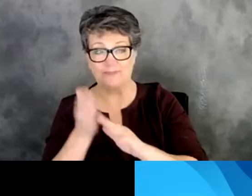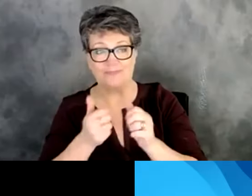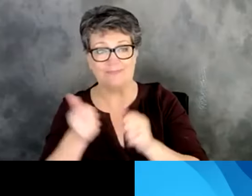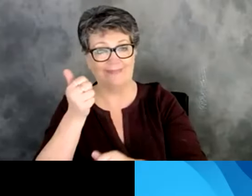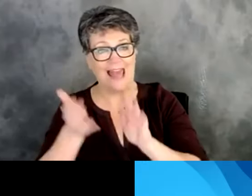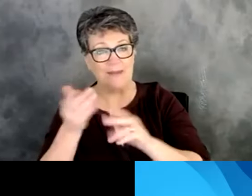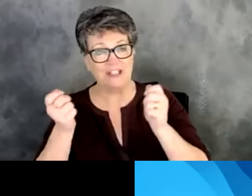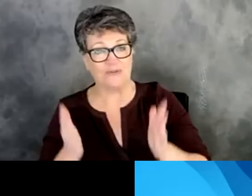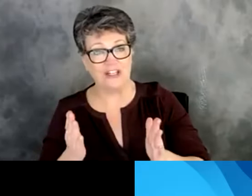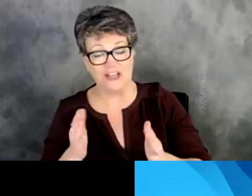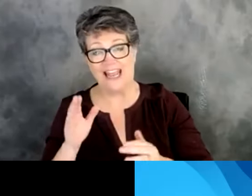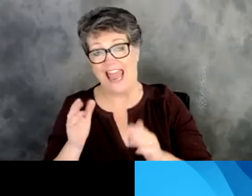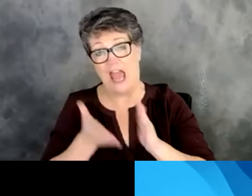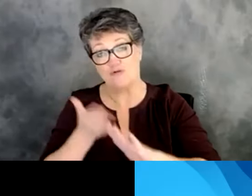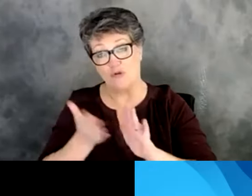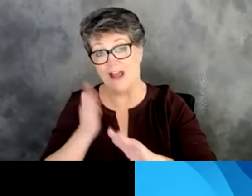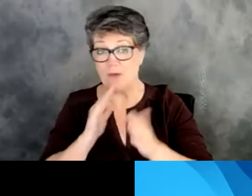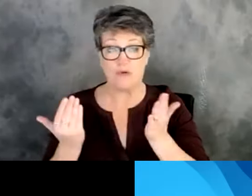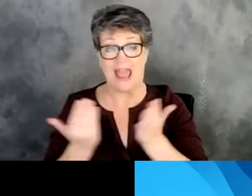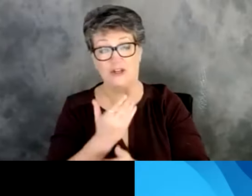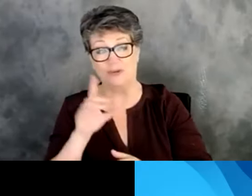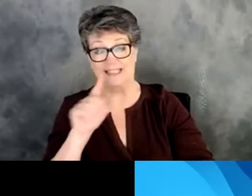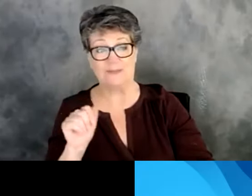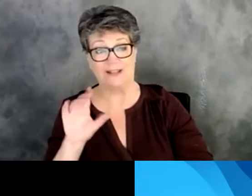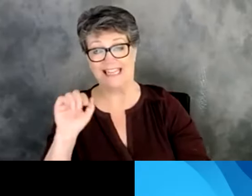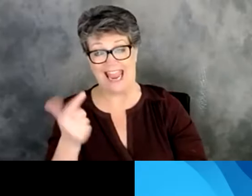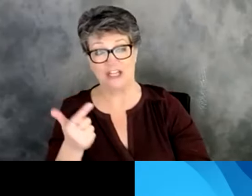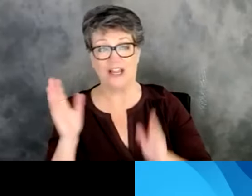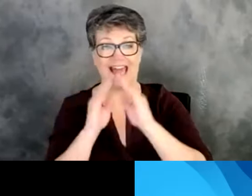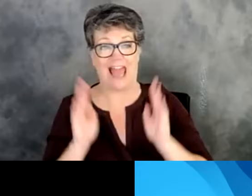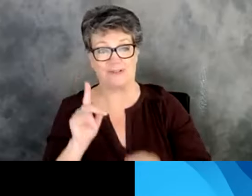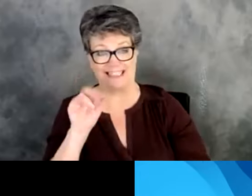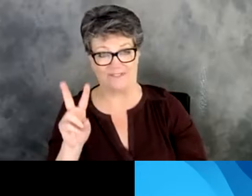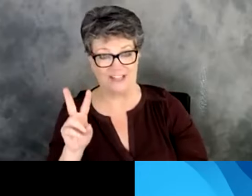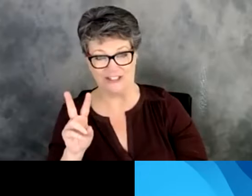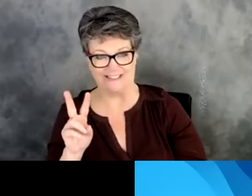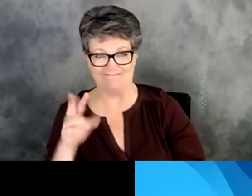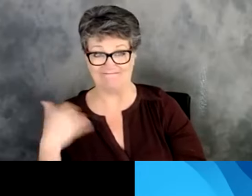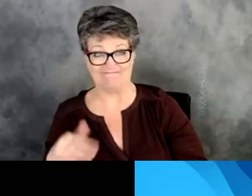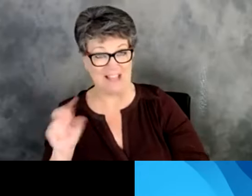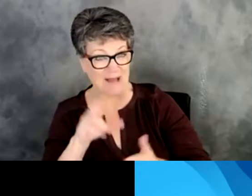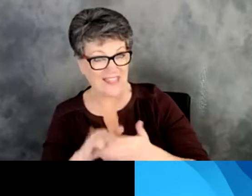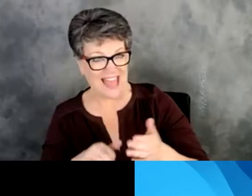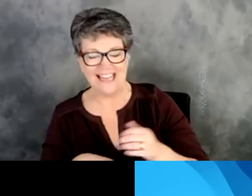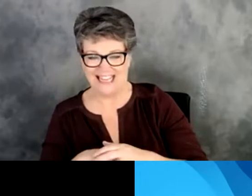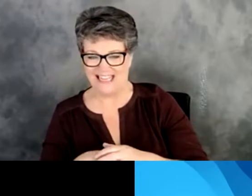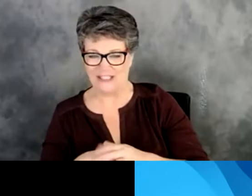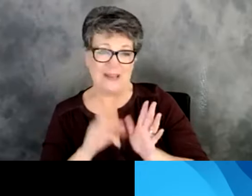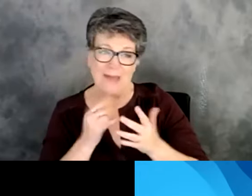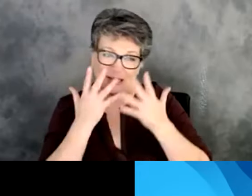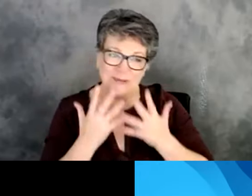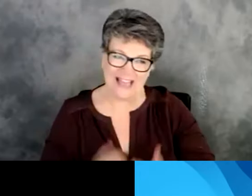Social Services and run the brand new Disability, Aging, and Housing Division. How about that? So we can't be too sad.